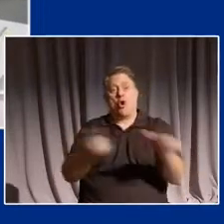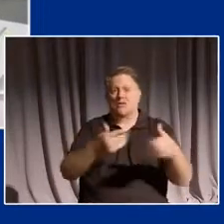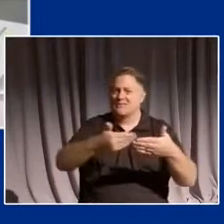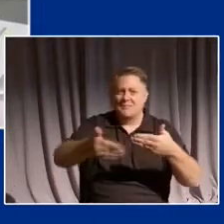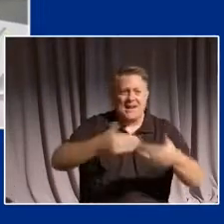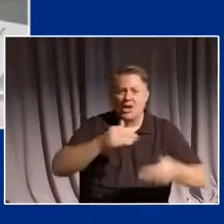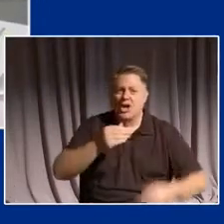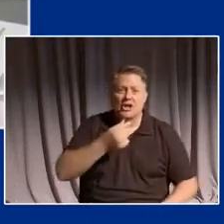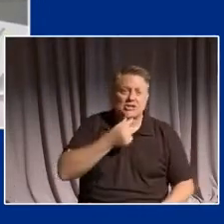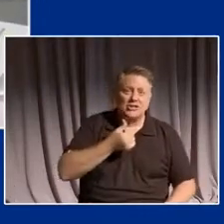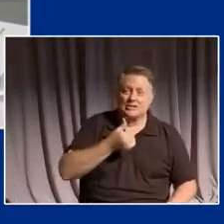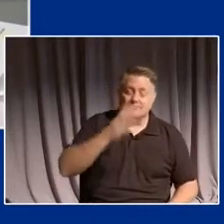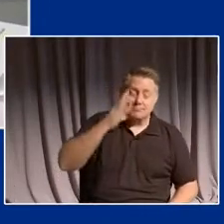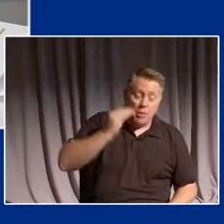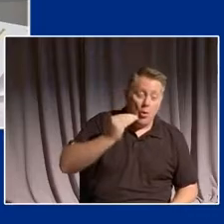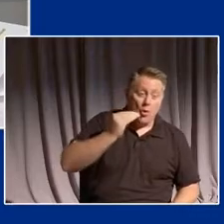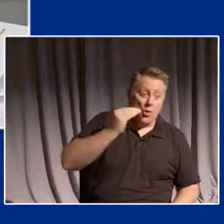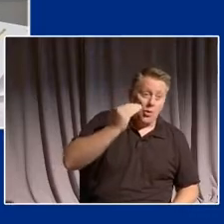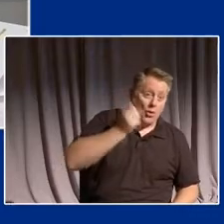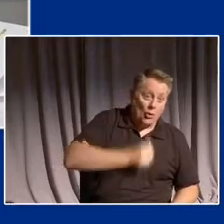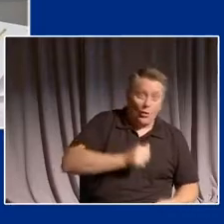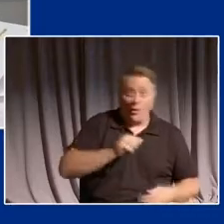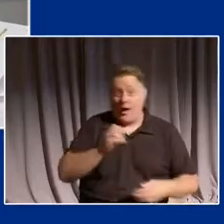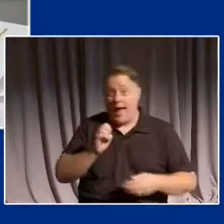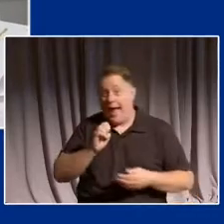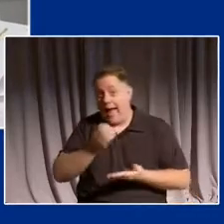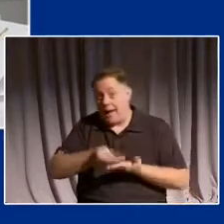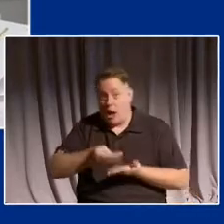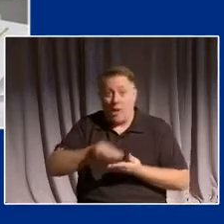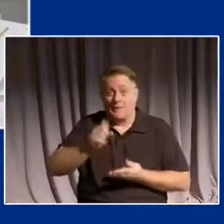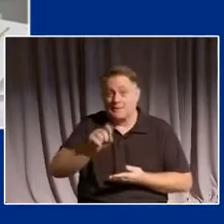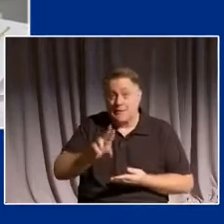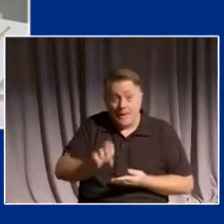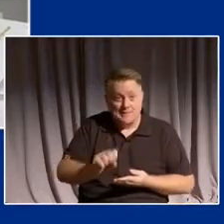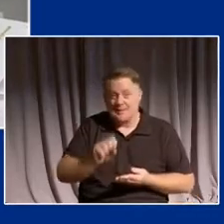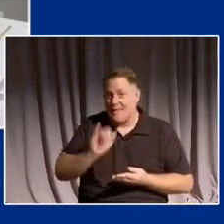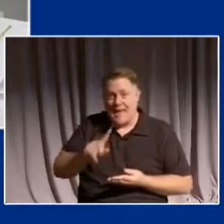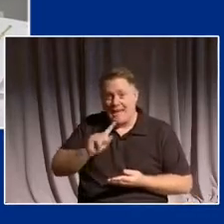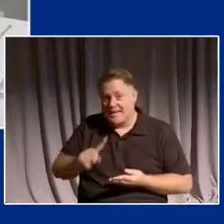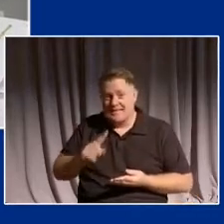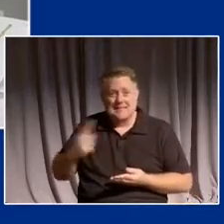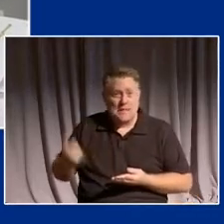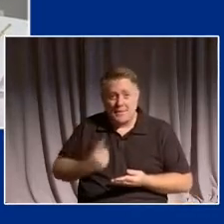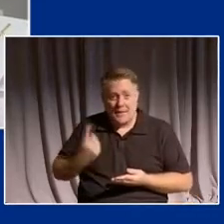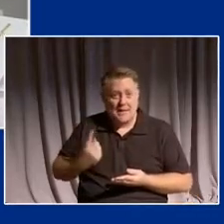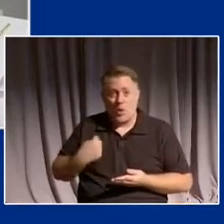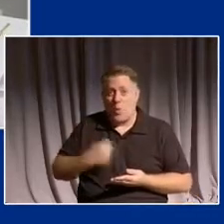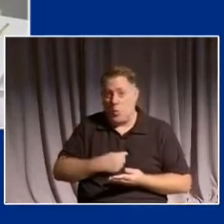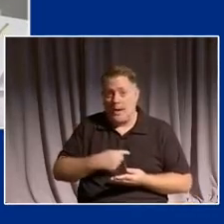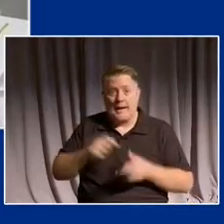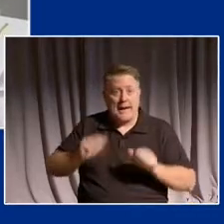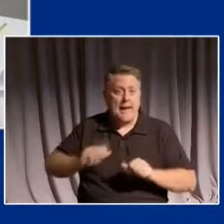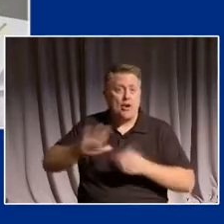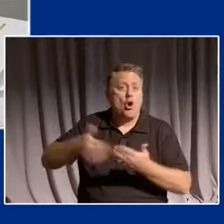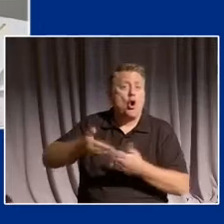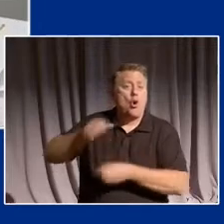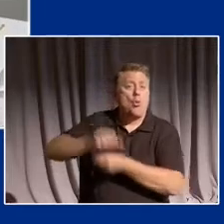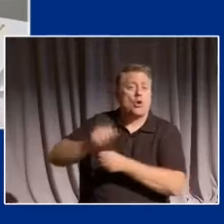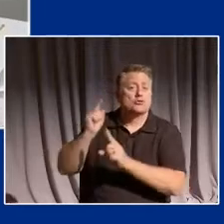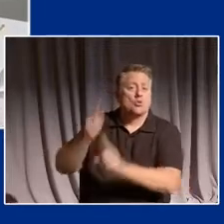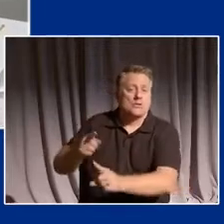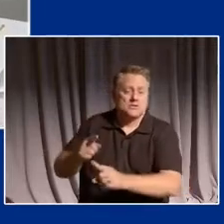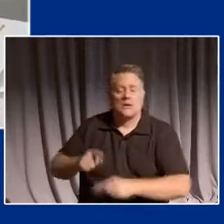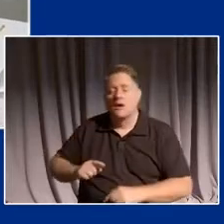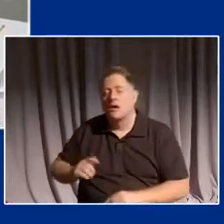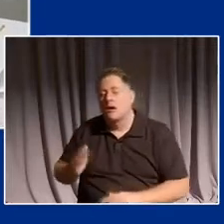regardless of gender, regardless of economic status. That really is something that we can all work towards.